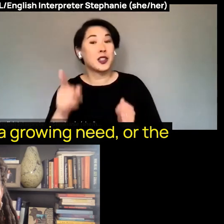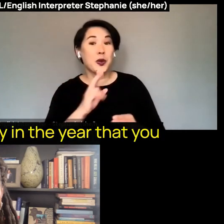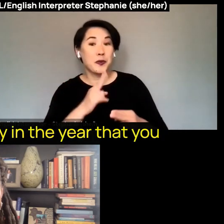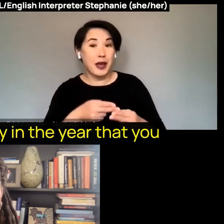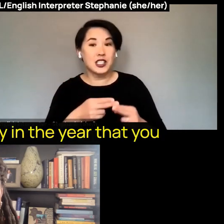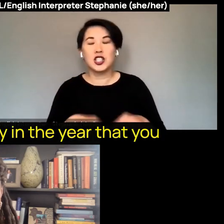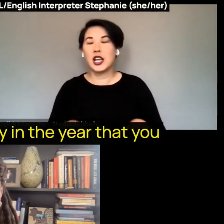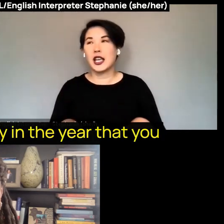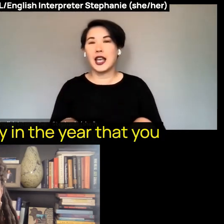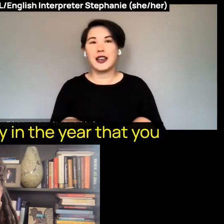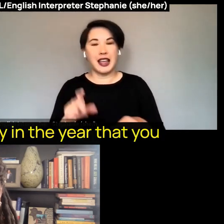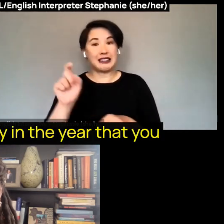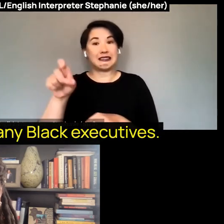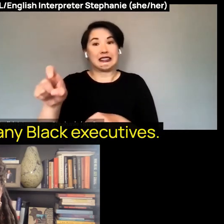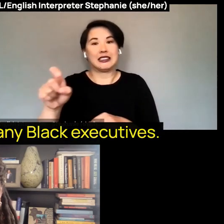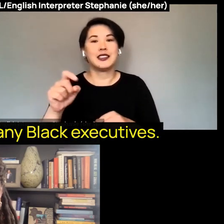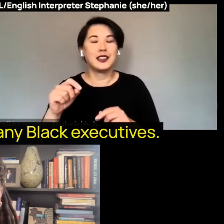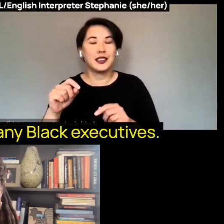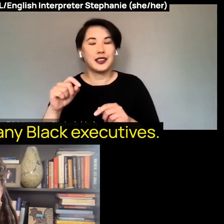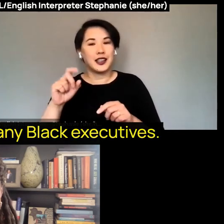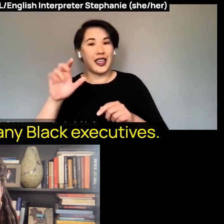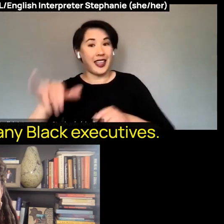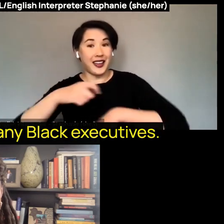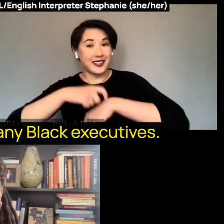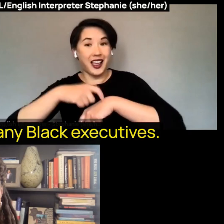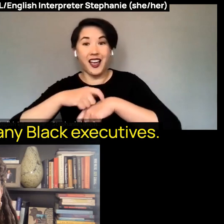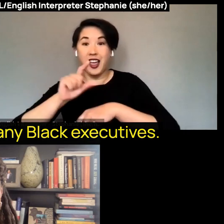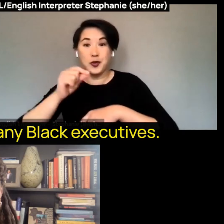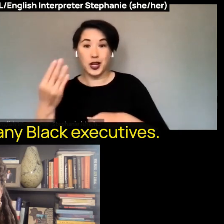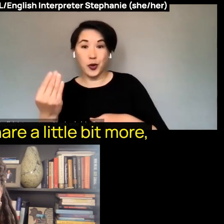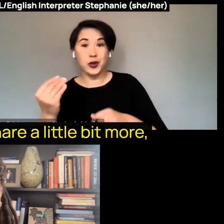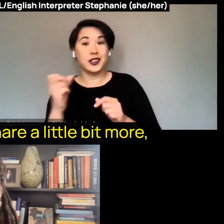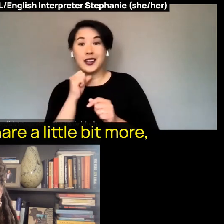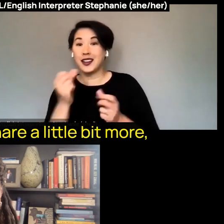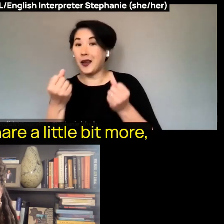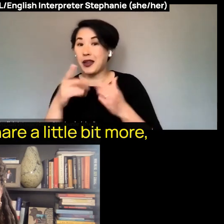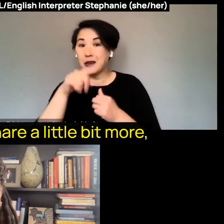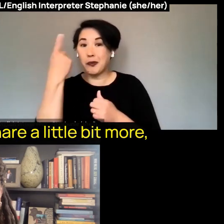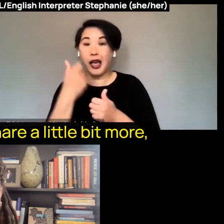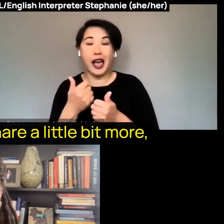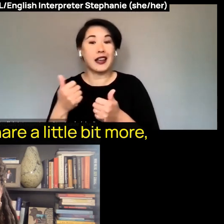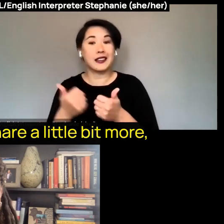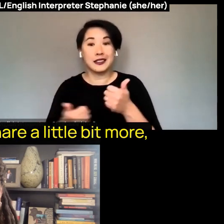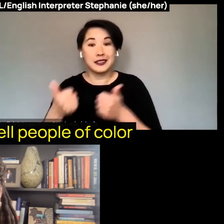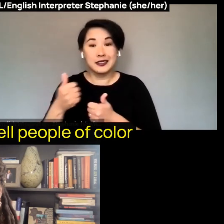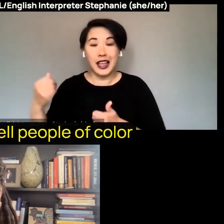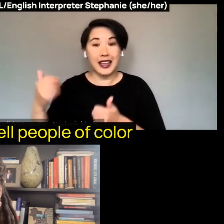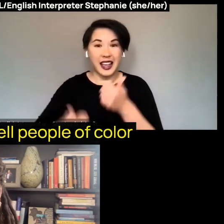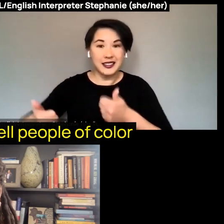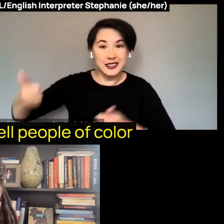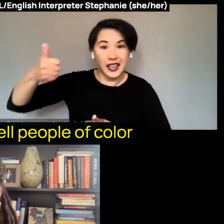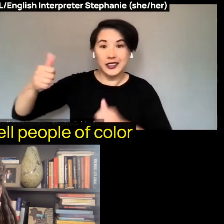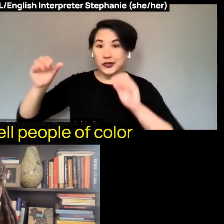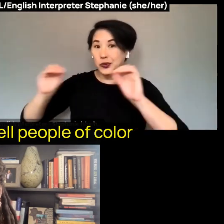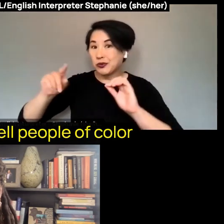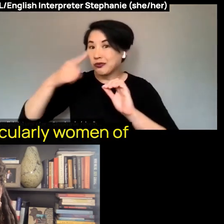or the representation, especially in the year that you went, there weren't as many Black executives. Can you share a little bit more, like, what would you